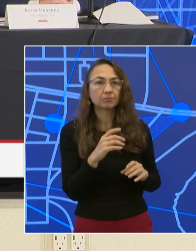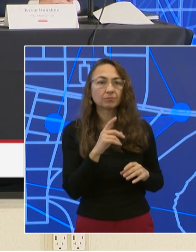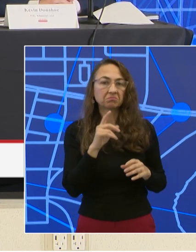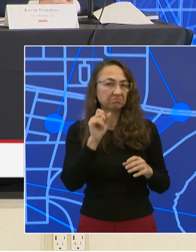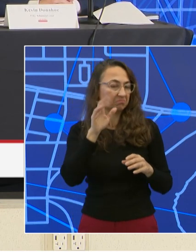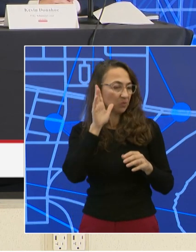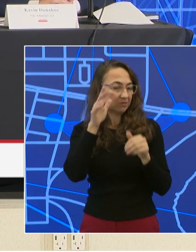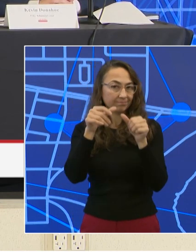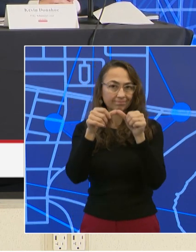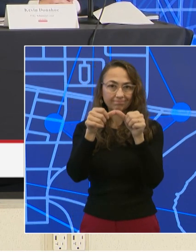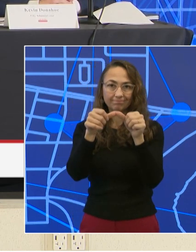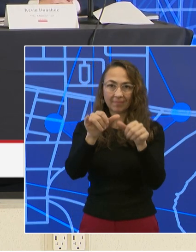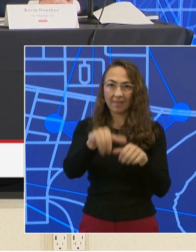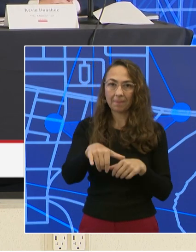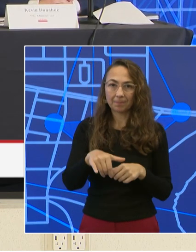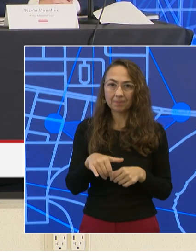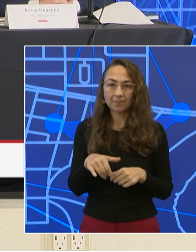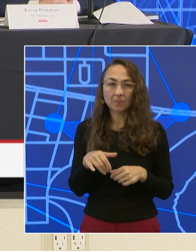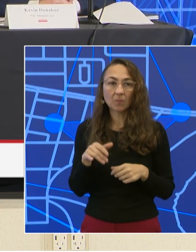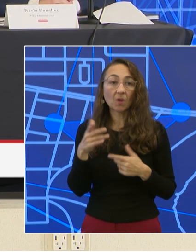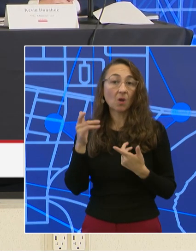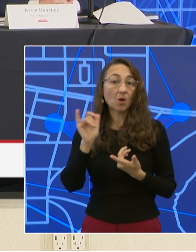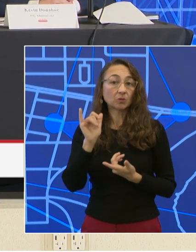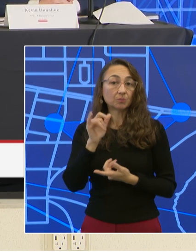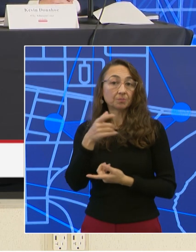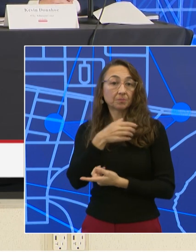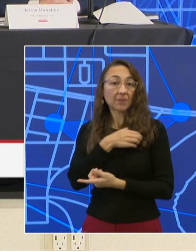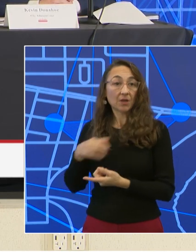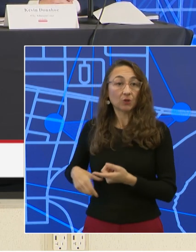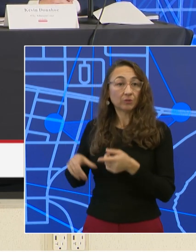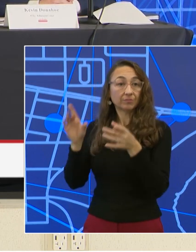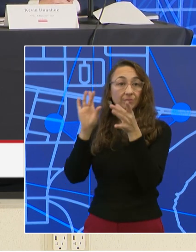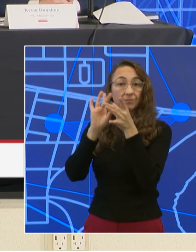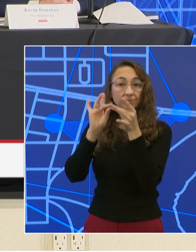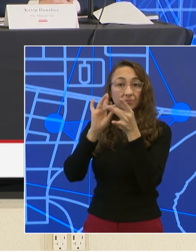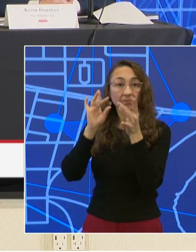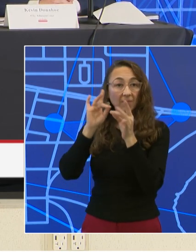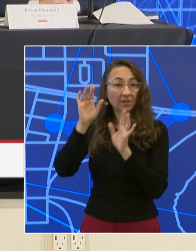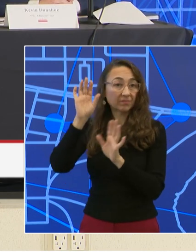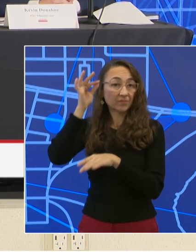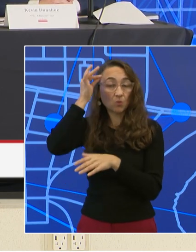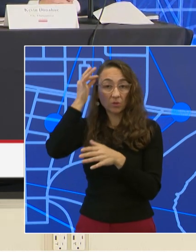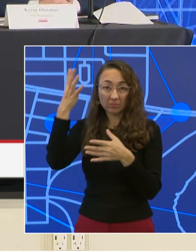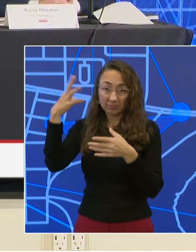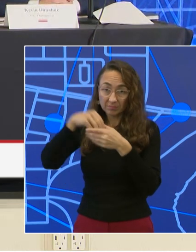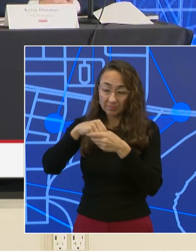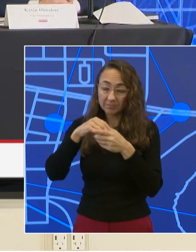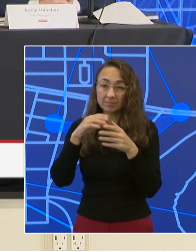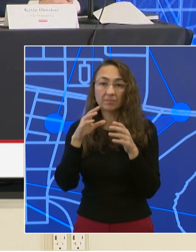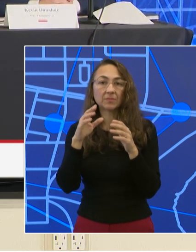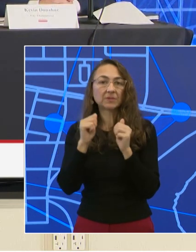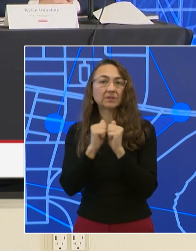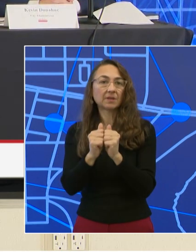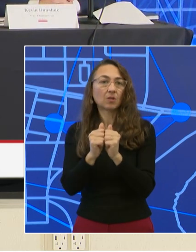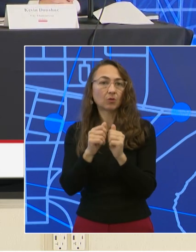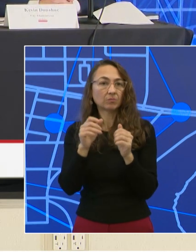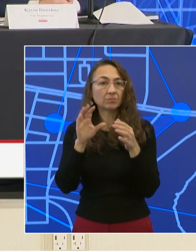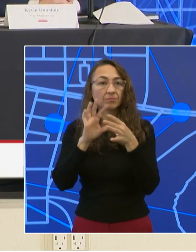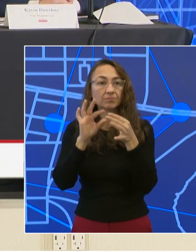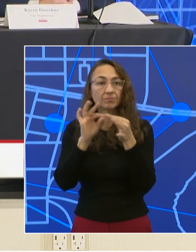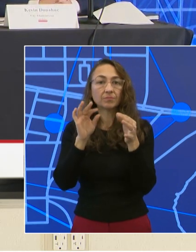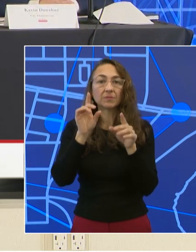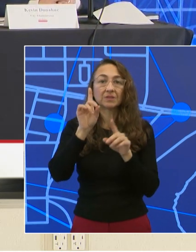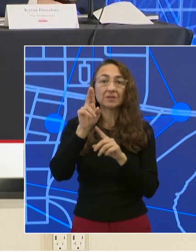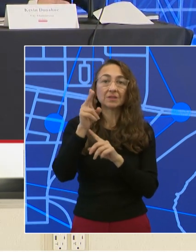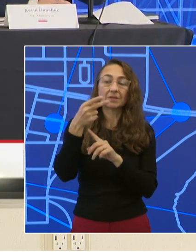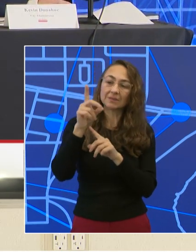stated, it's really an all-of-government approach. We talk to DHS, who is also instrumental in having